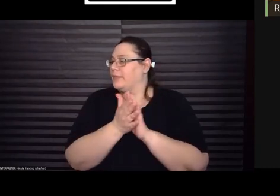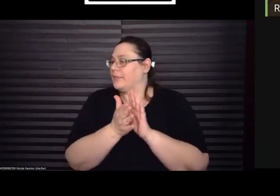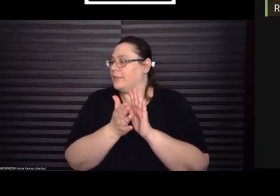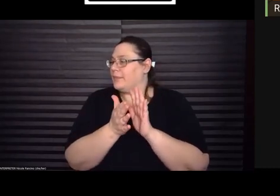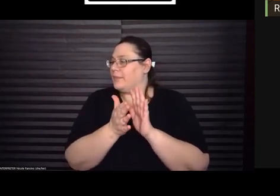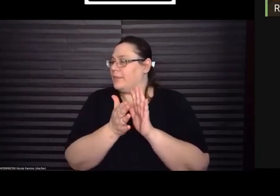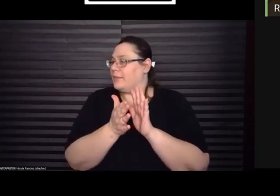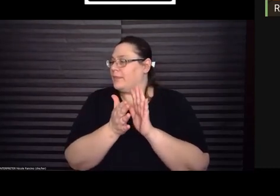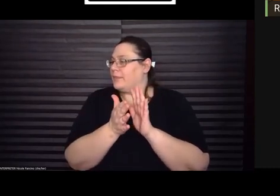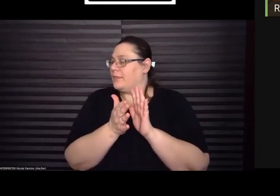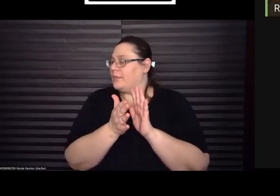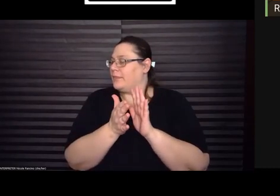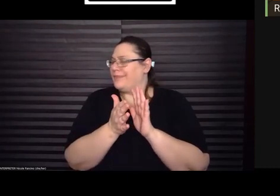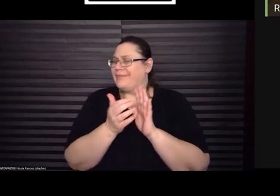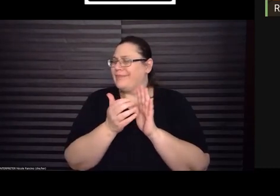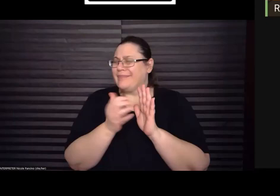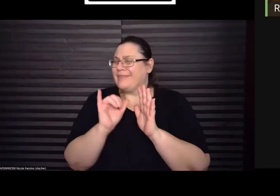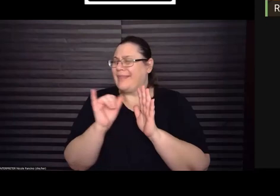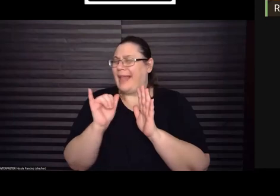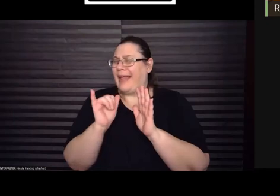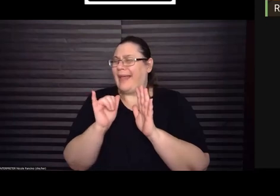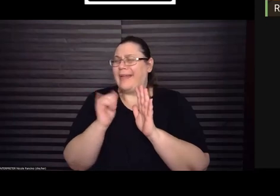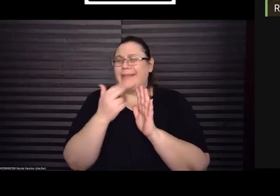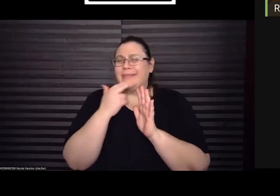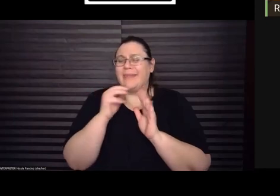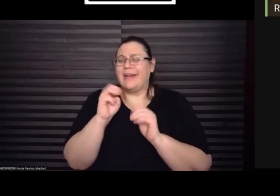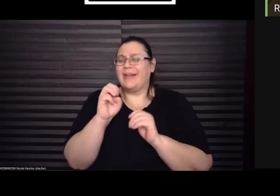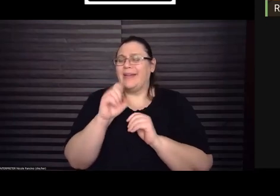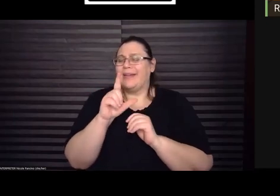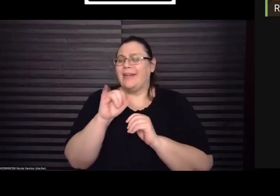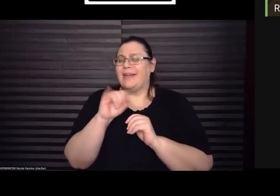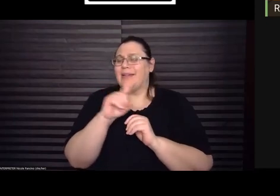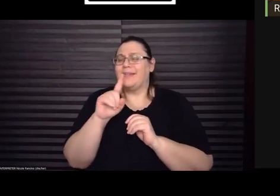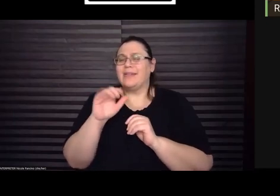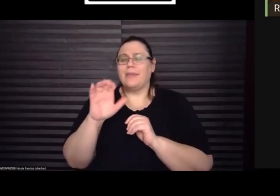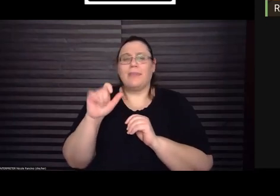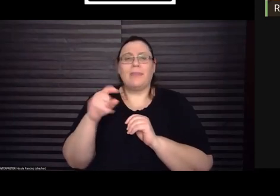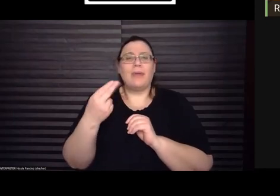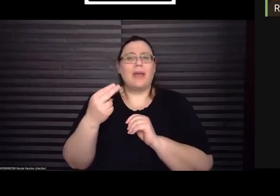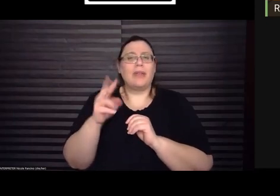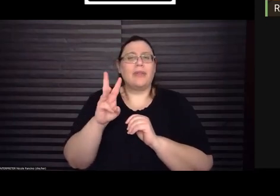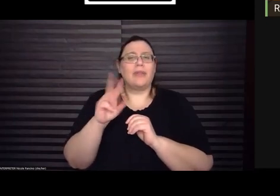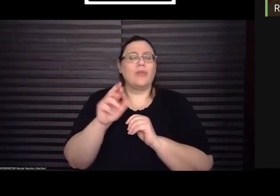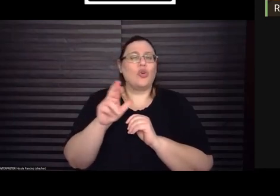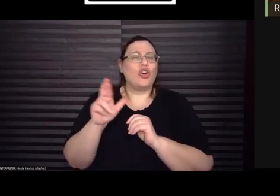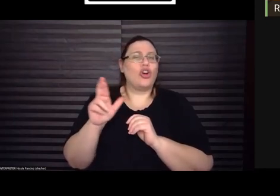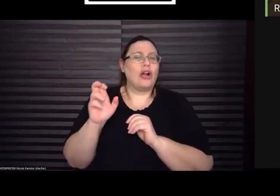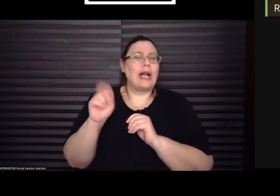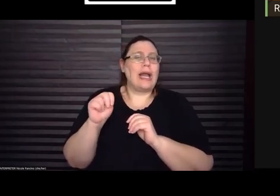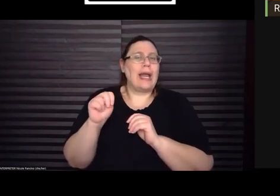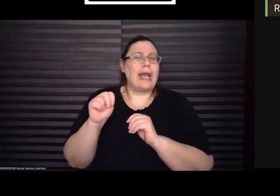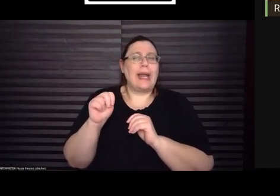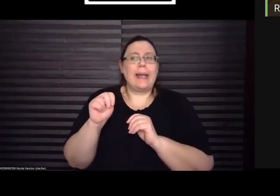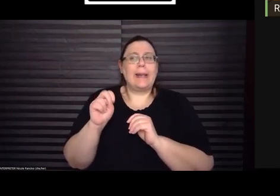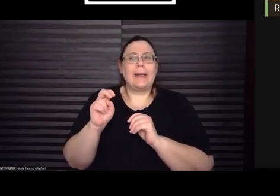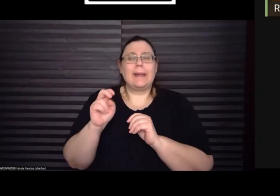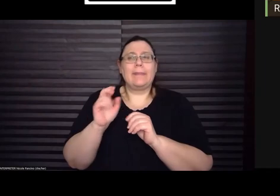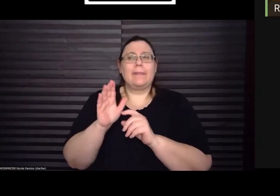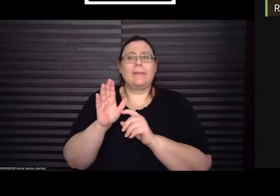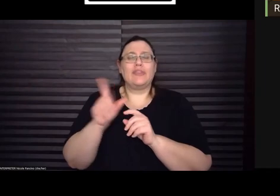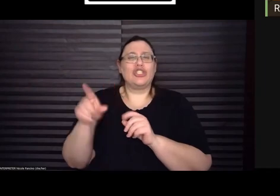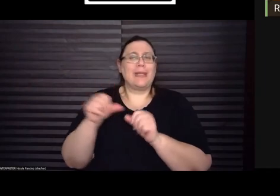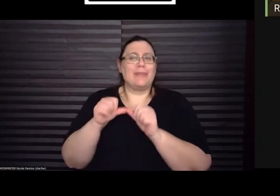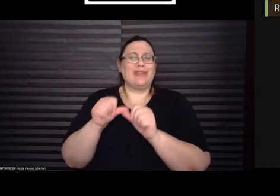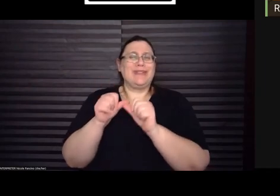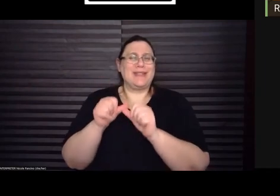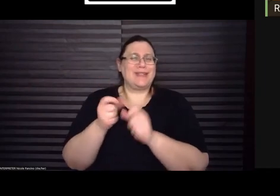you know, I just have like a small Elizabeth Warren. She, you know, persistent joke.